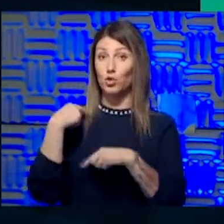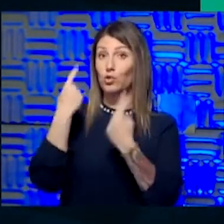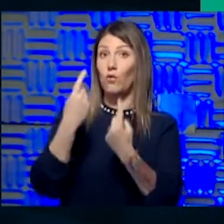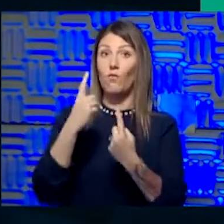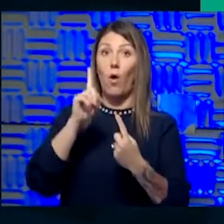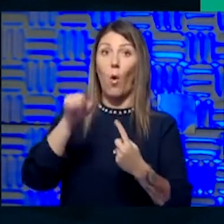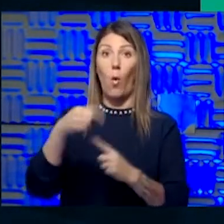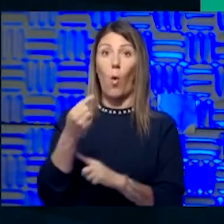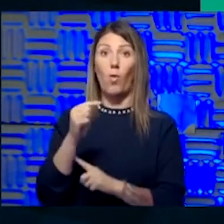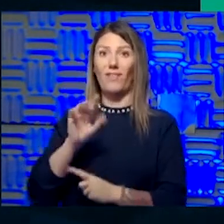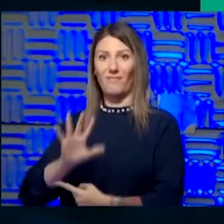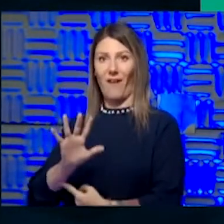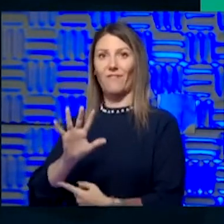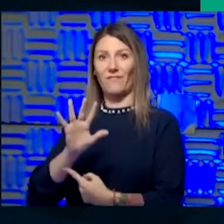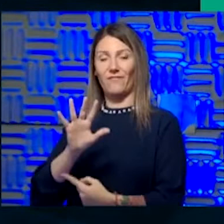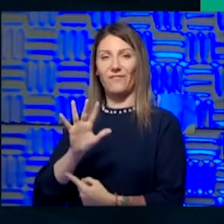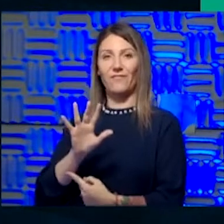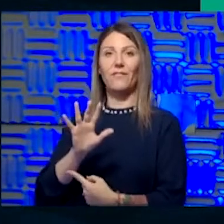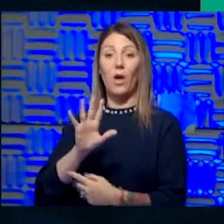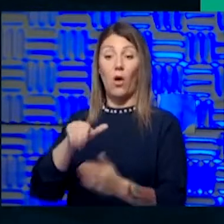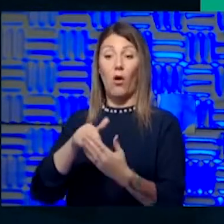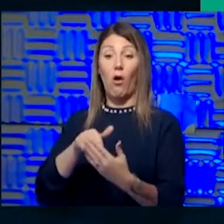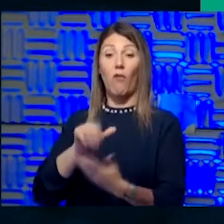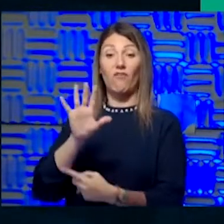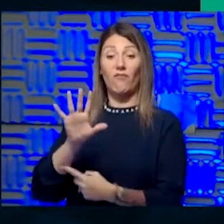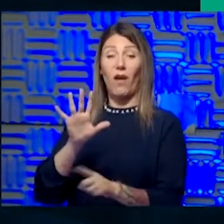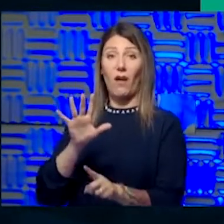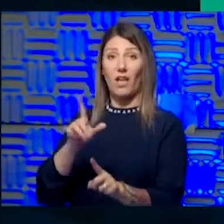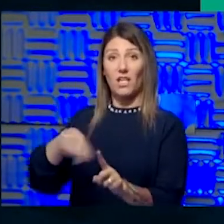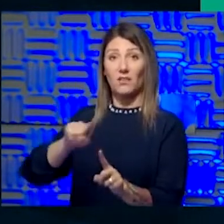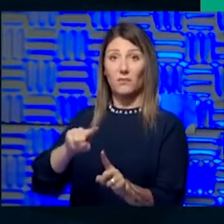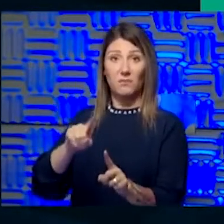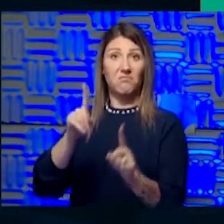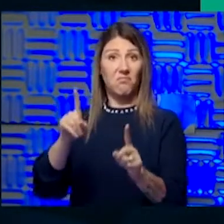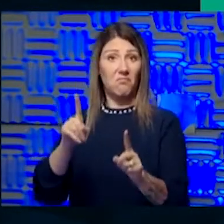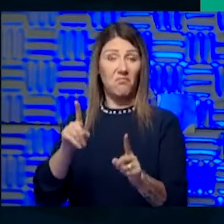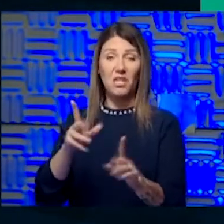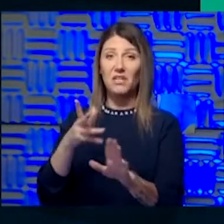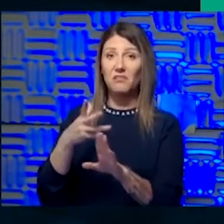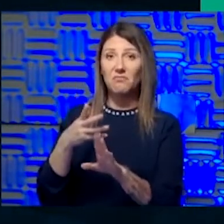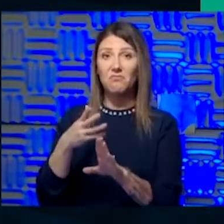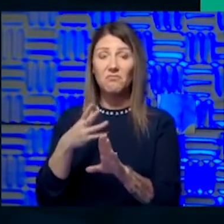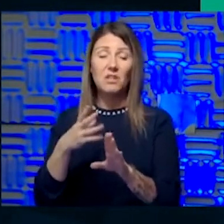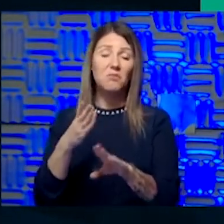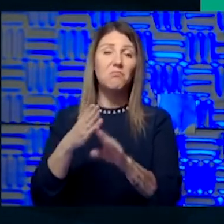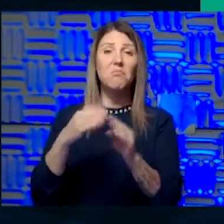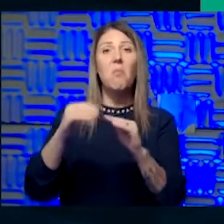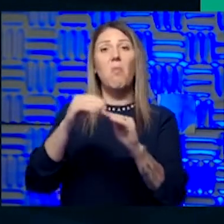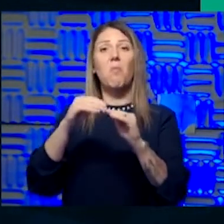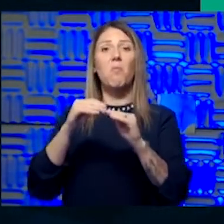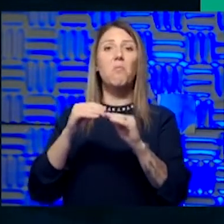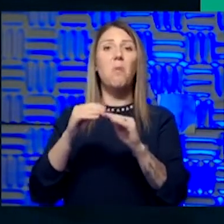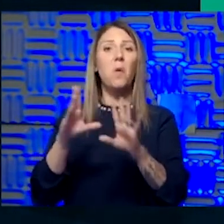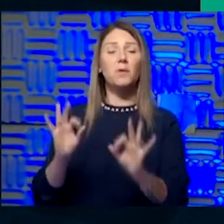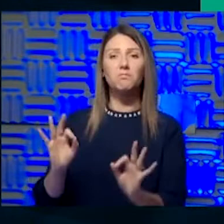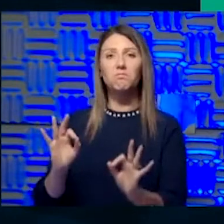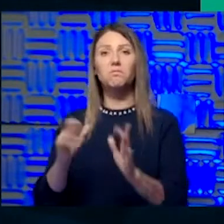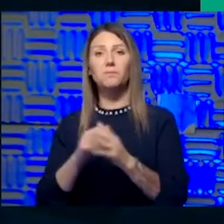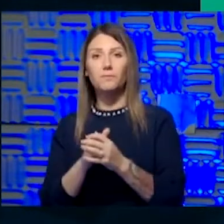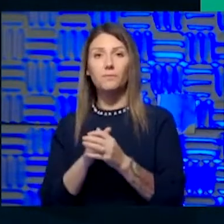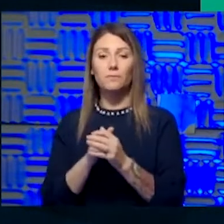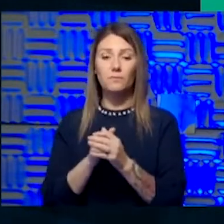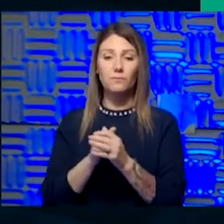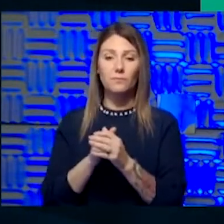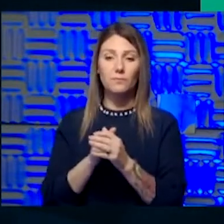and all those 5 seems to be pretty much community onset. So the training that we